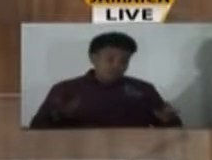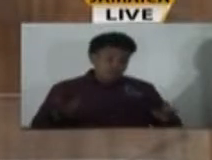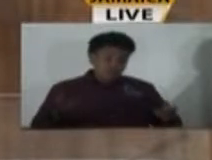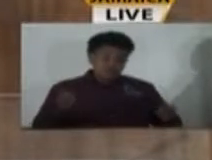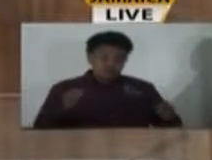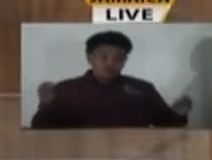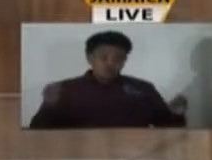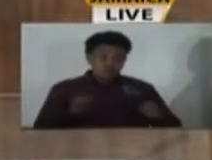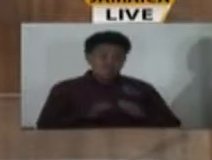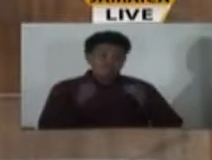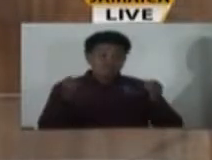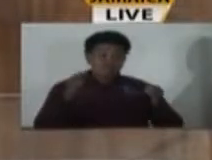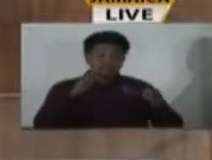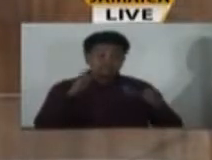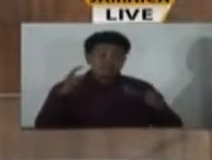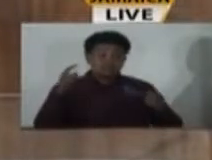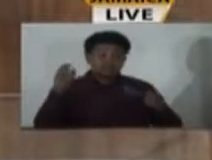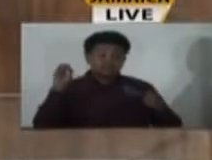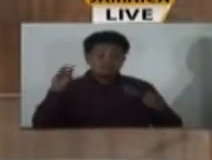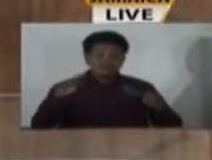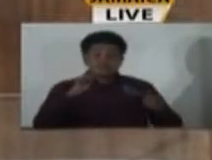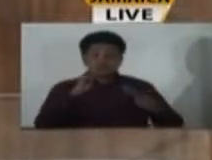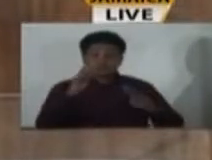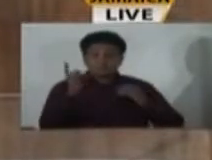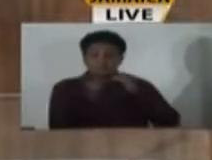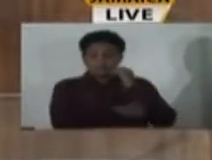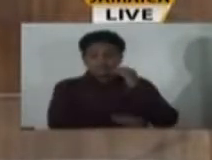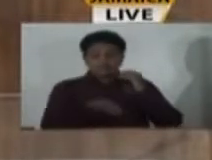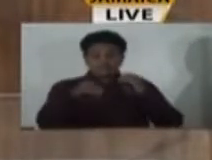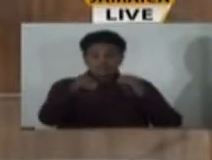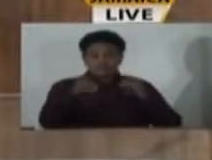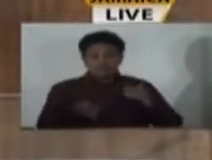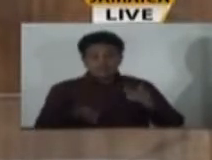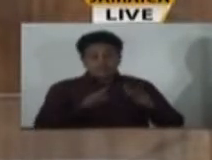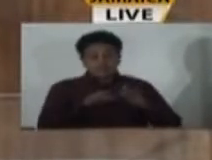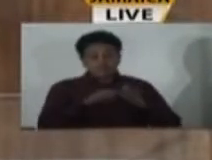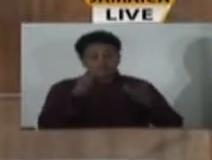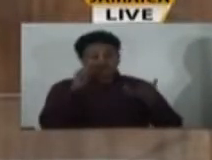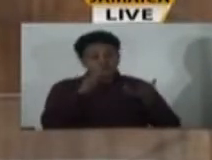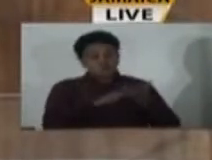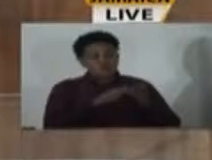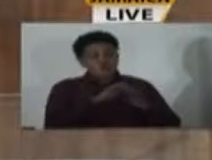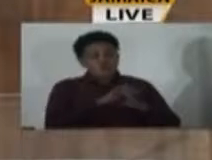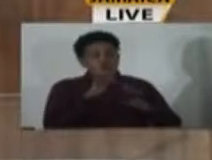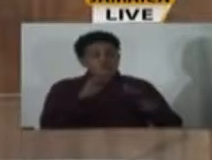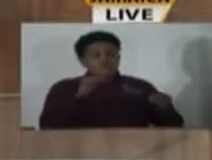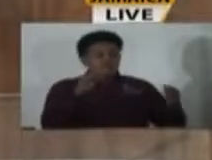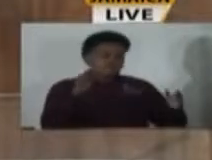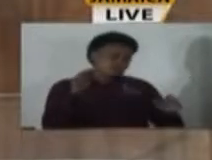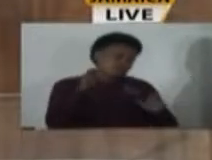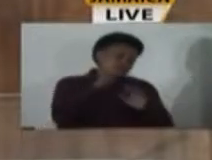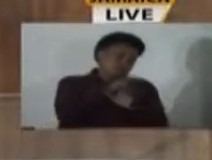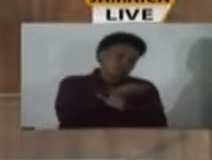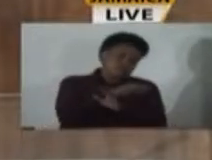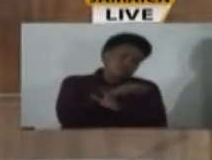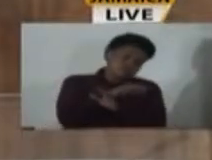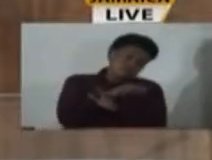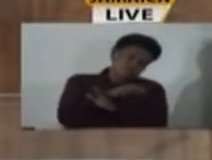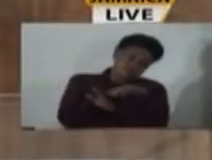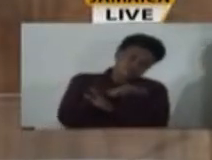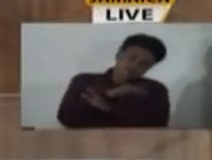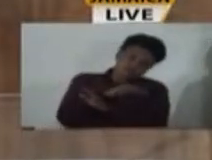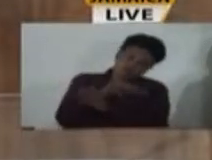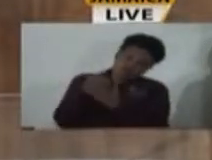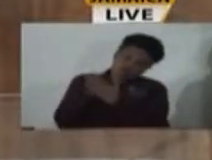no offenses that are subject to fixed penalties. But when you look at an earlier provision, which is the